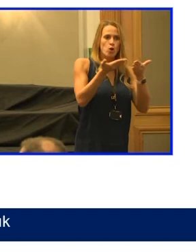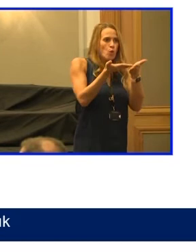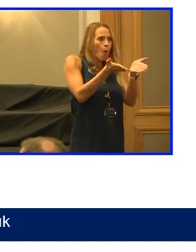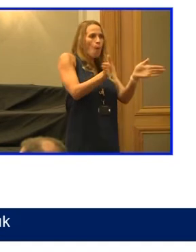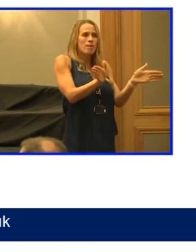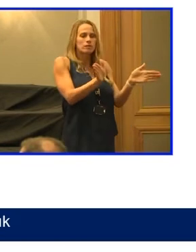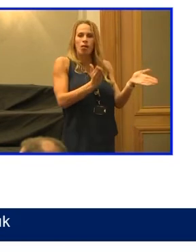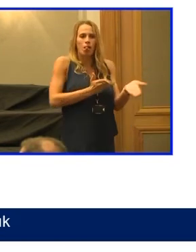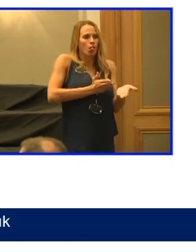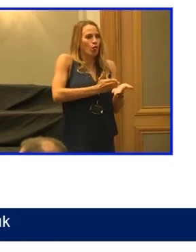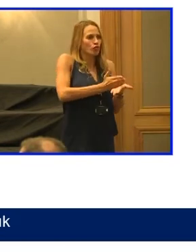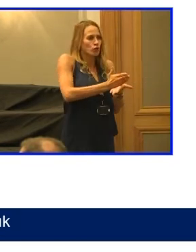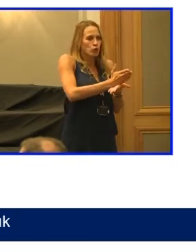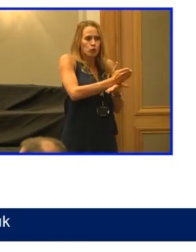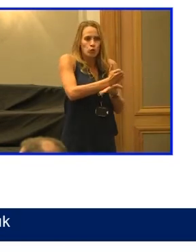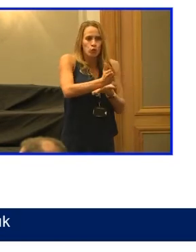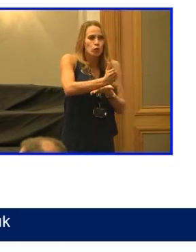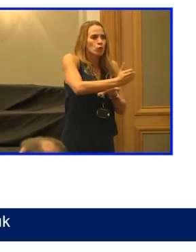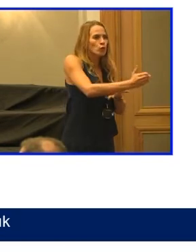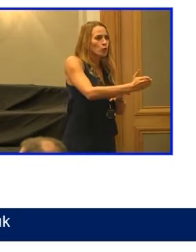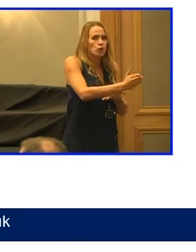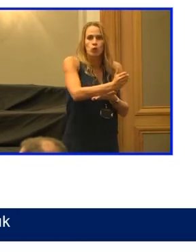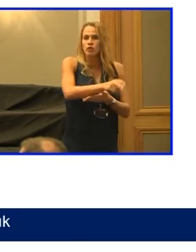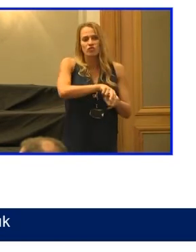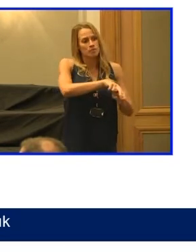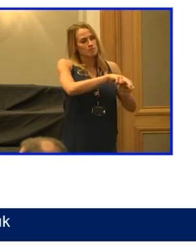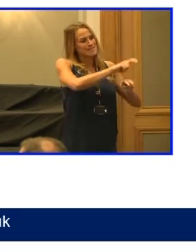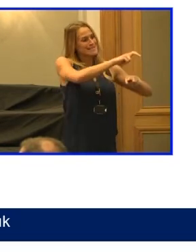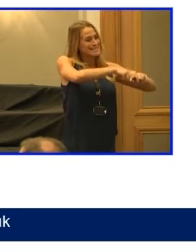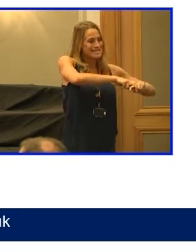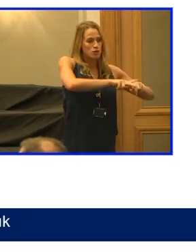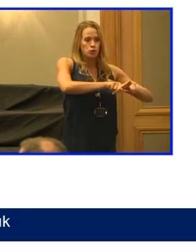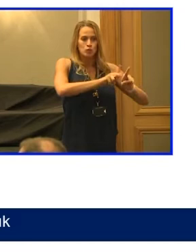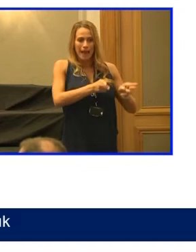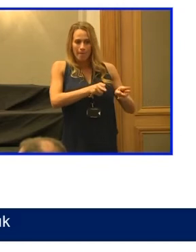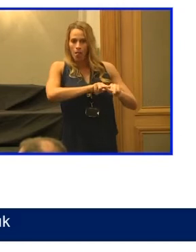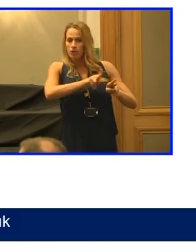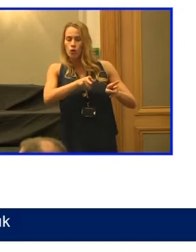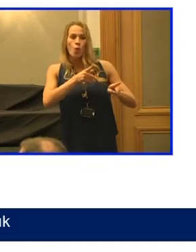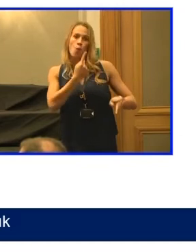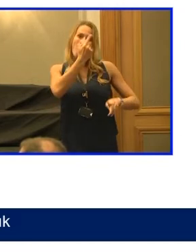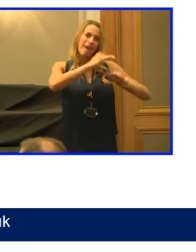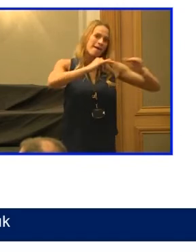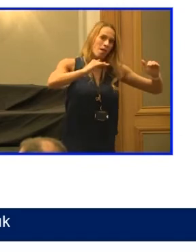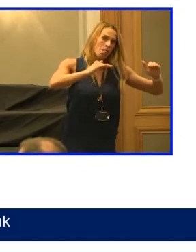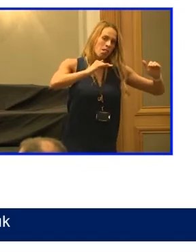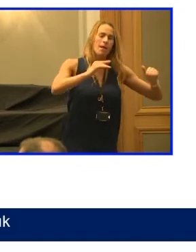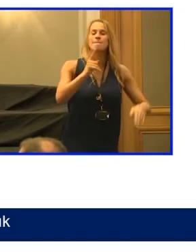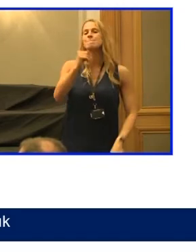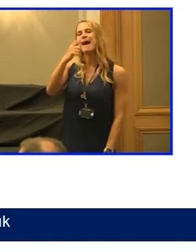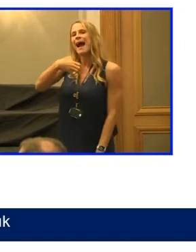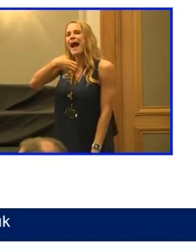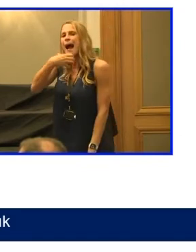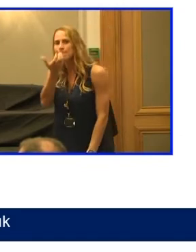You just go through each, you know, you go from seat to table to drink, it's all on one level. Mac, in the